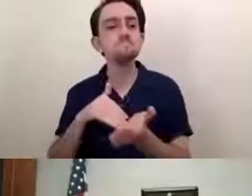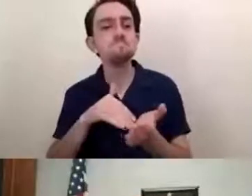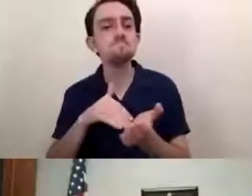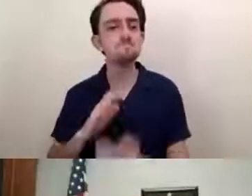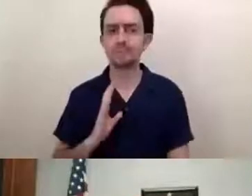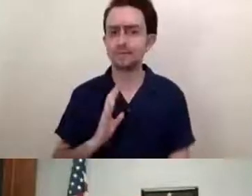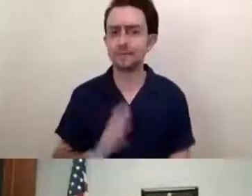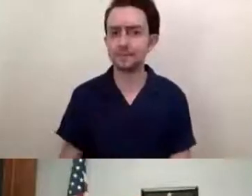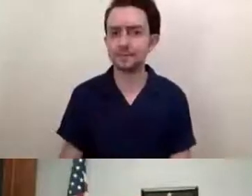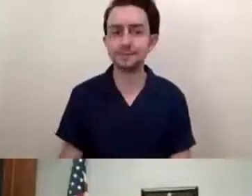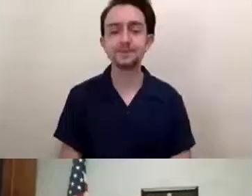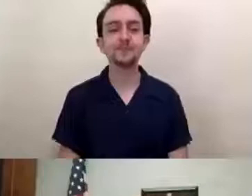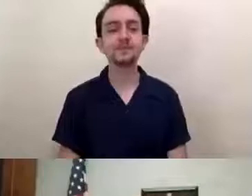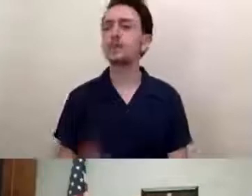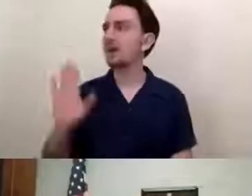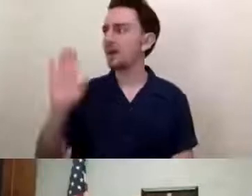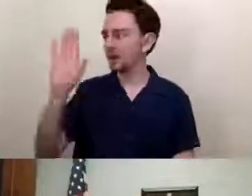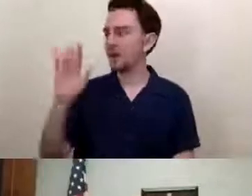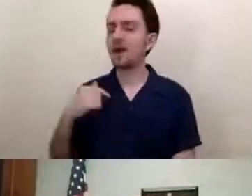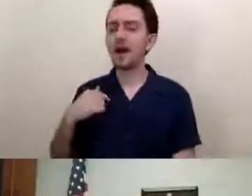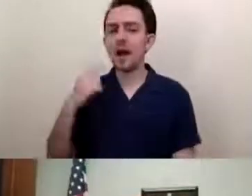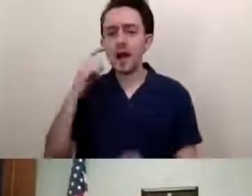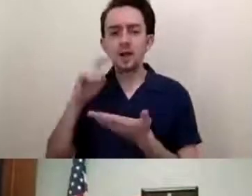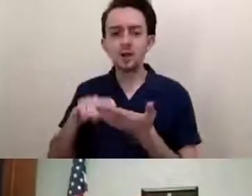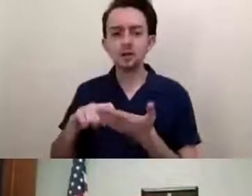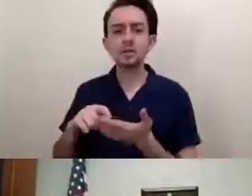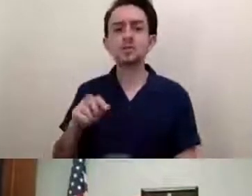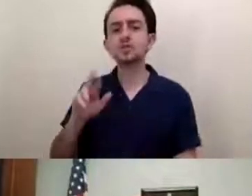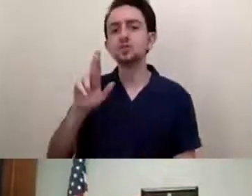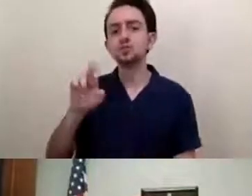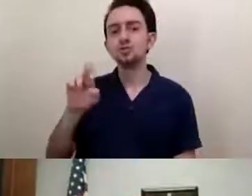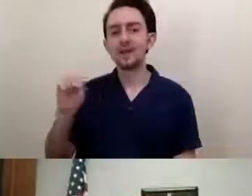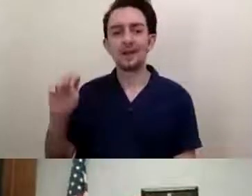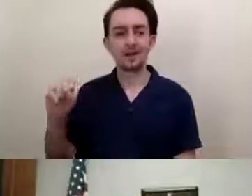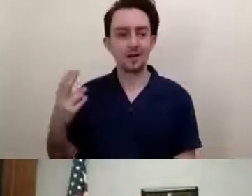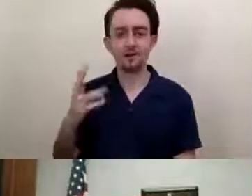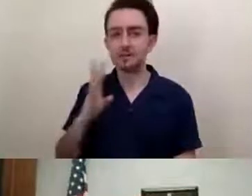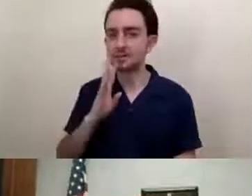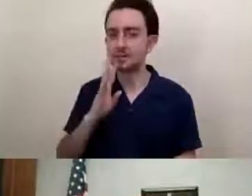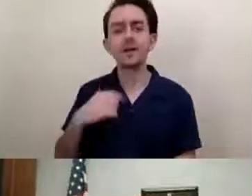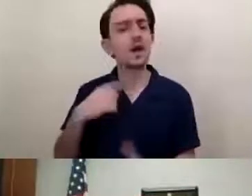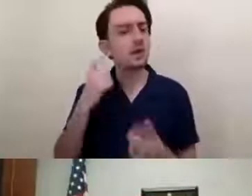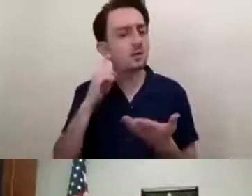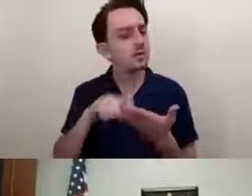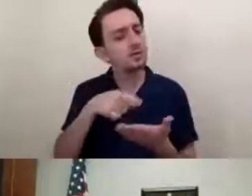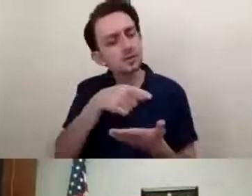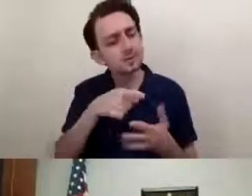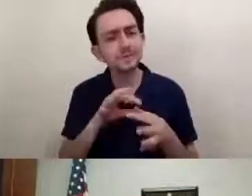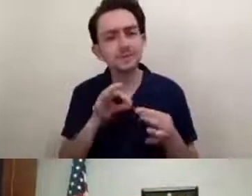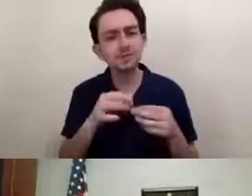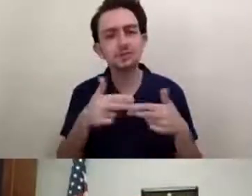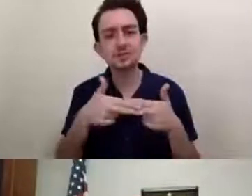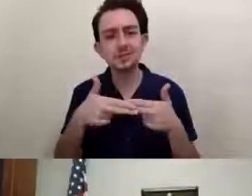Rena. One thing I did notice is when we talked about, well, I saw it mentioned in the